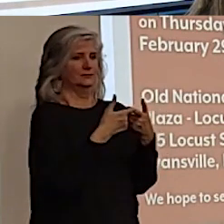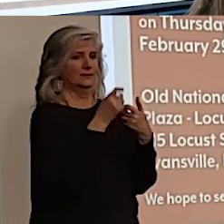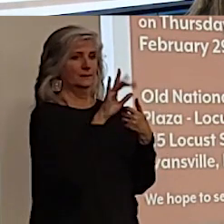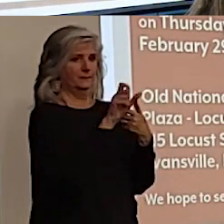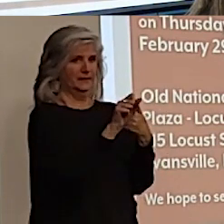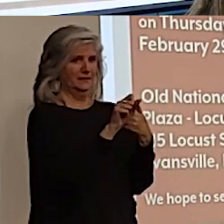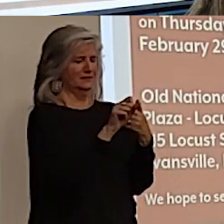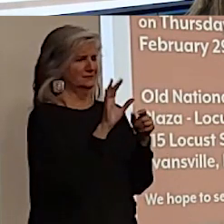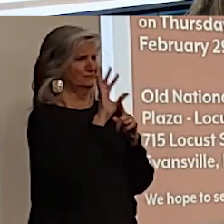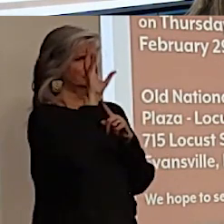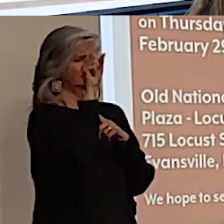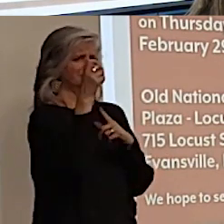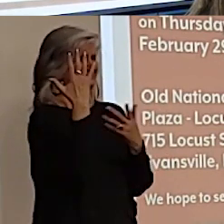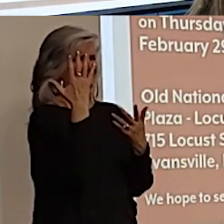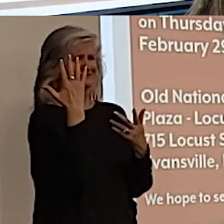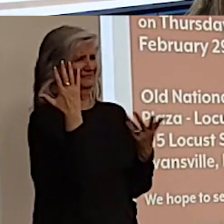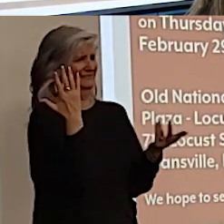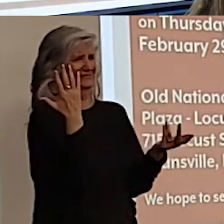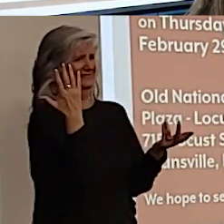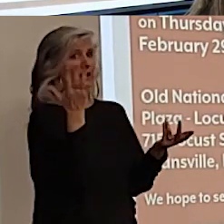goes way, way, way back.